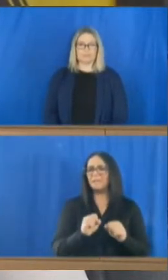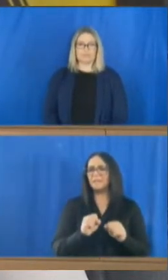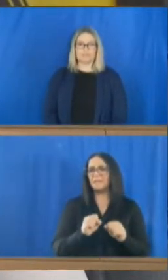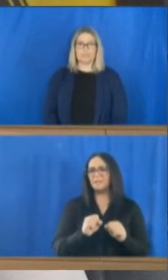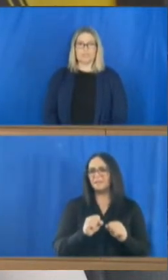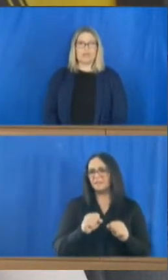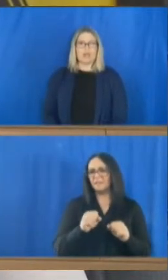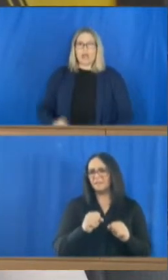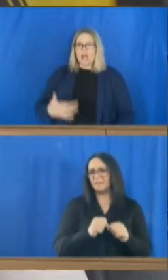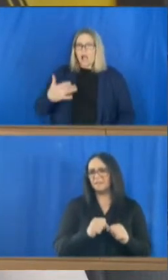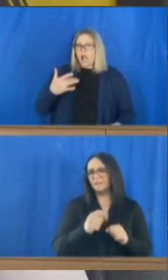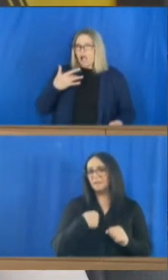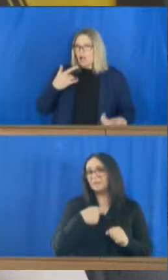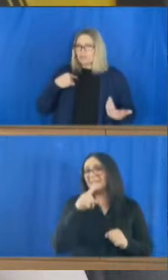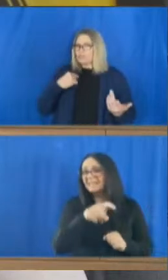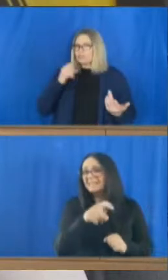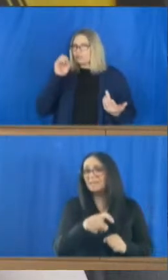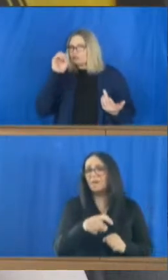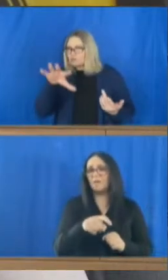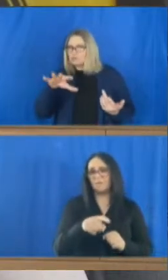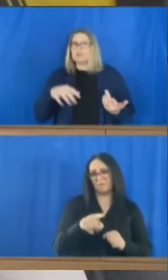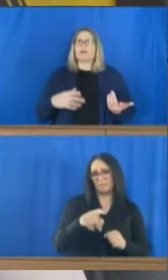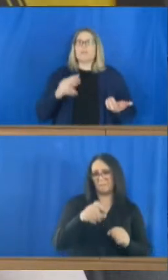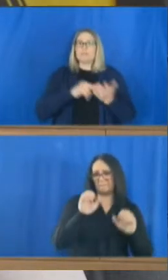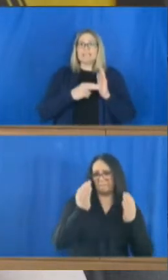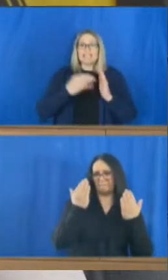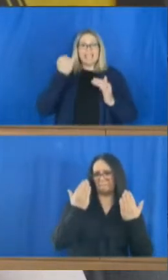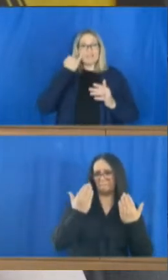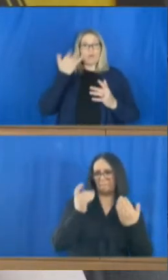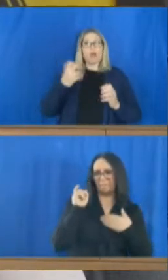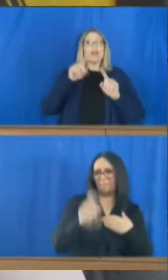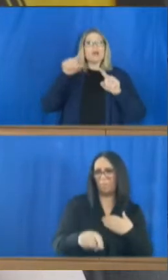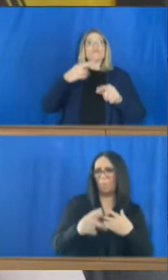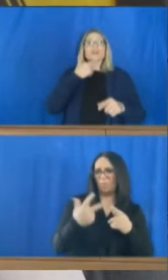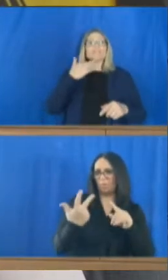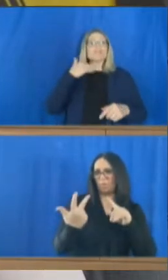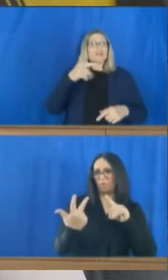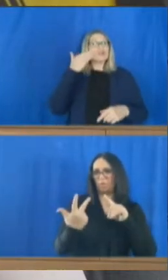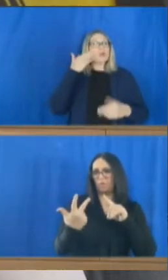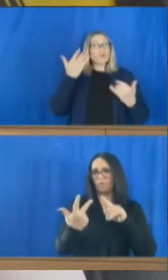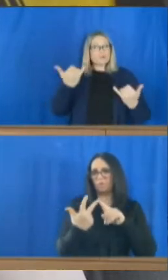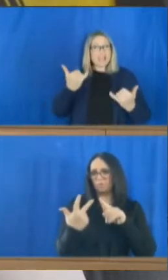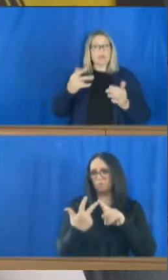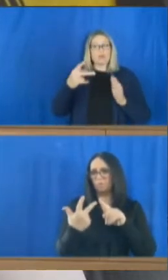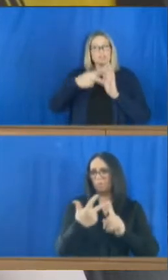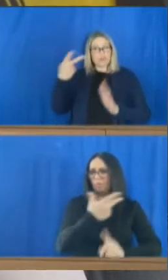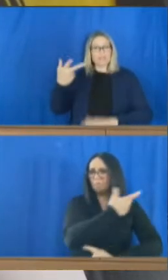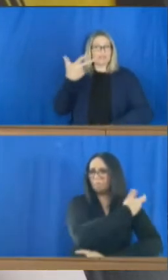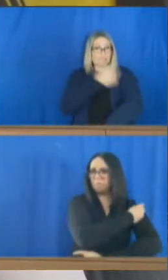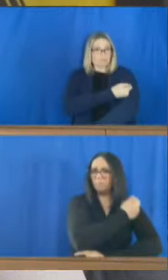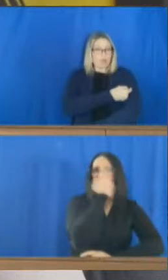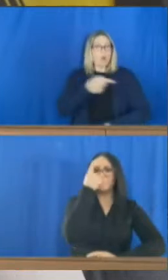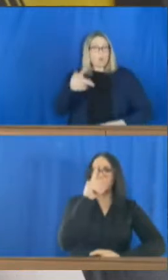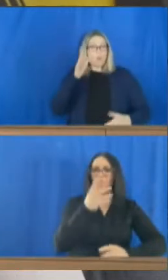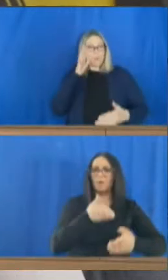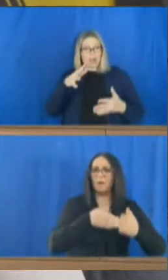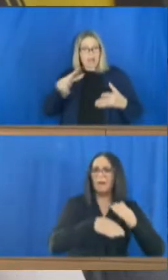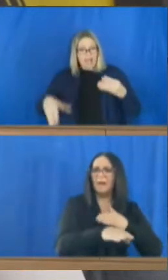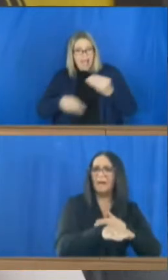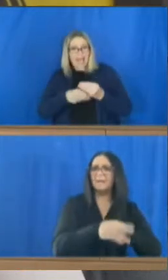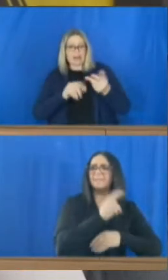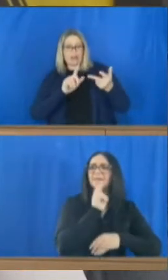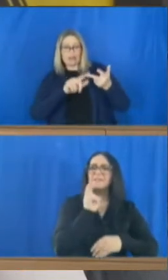and see different retail outlets open. And I'm also wondering if people who are